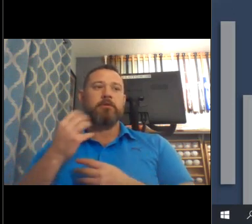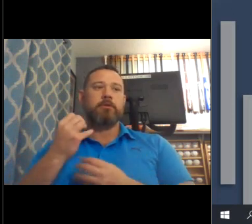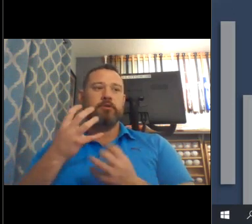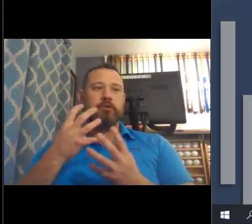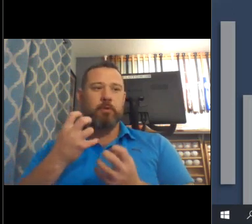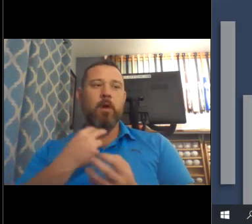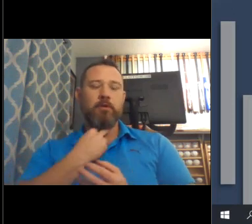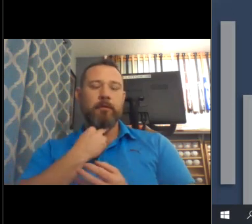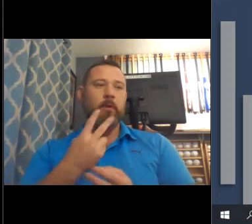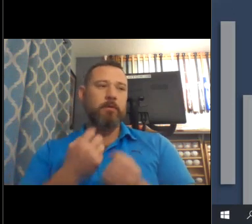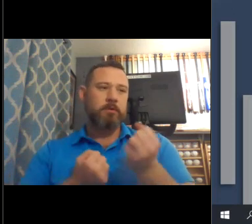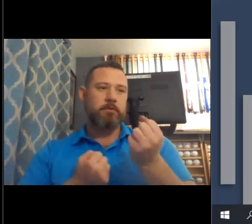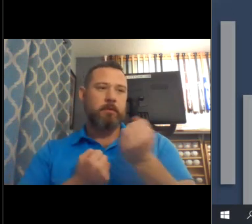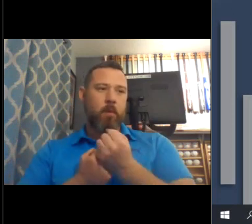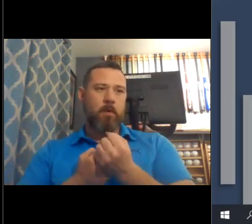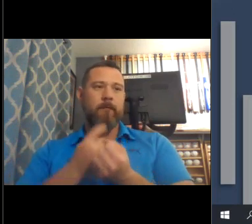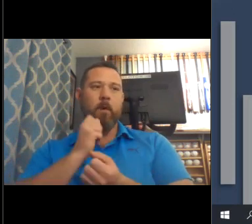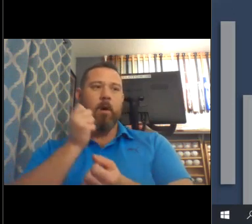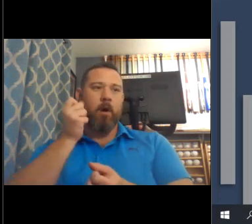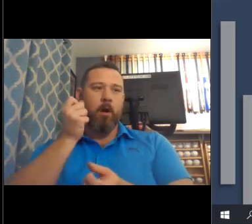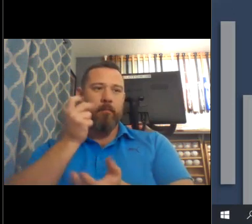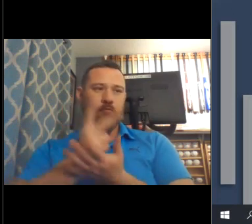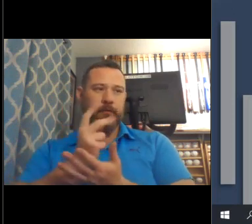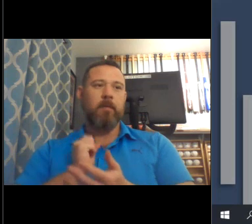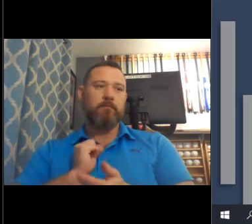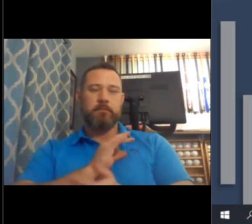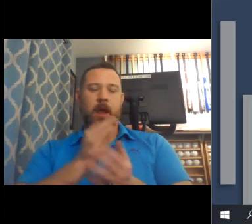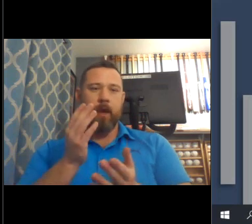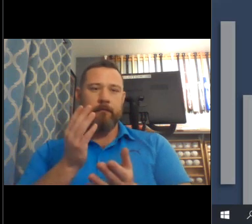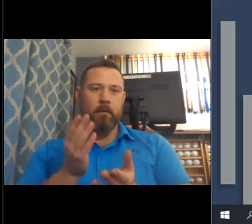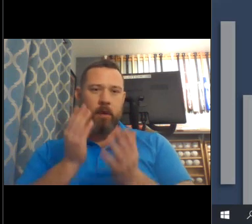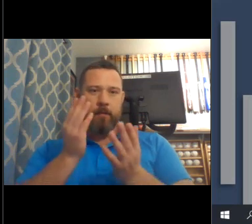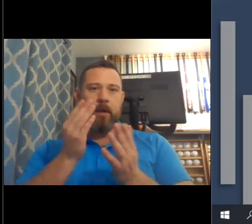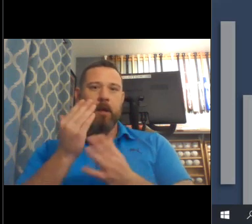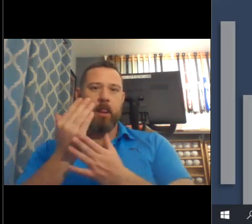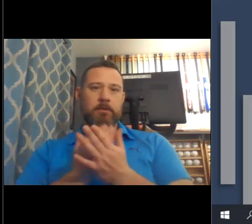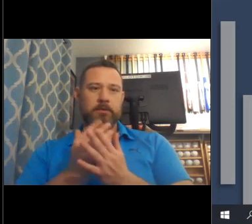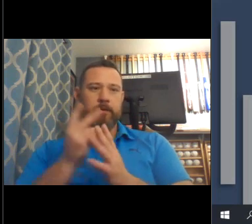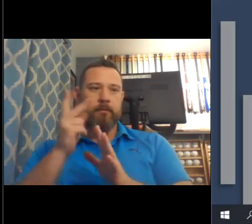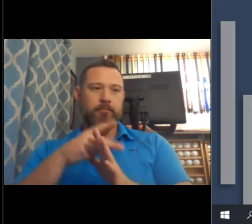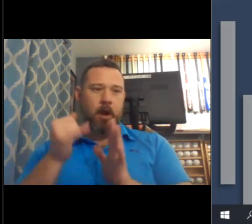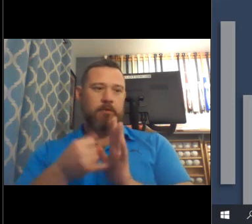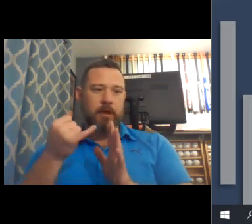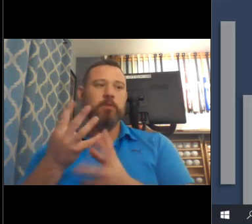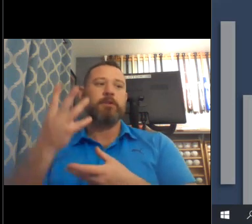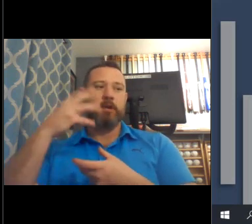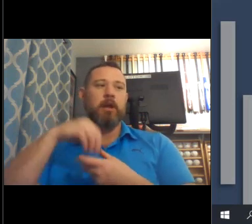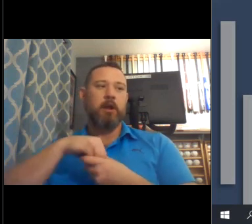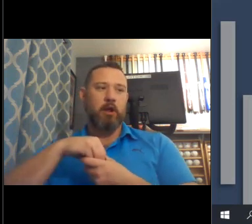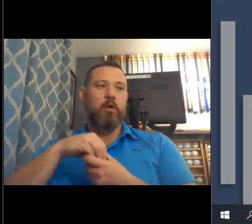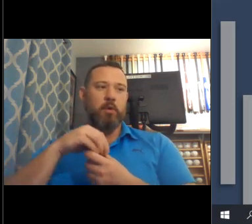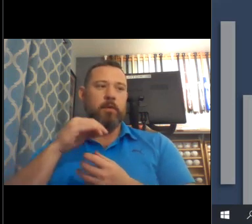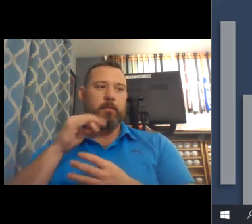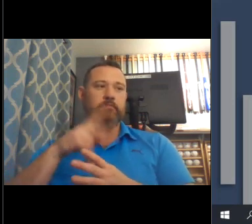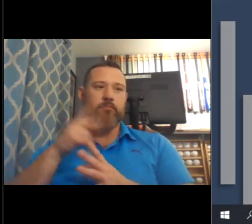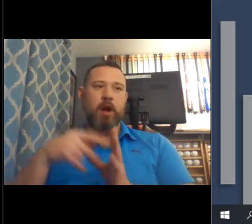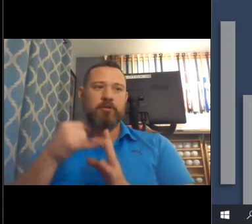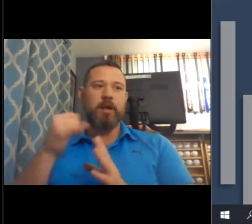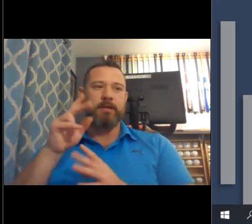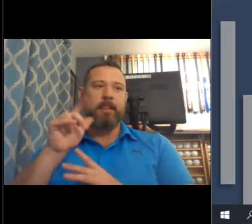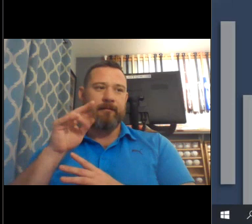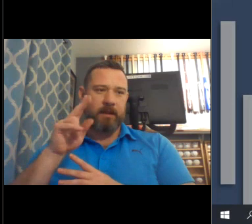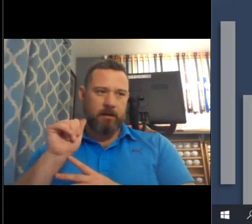voice support for approval of the staff recommended list of projects, which includes these projects in La Vina.